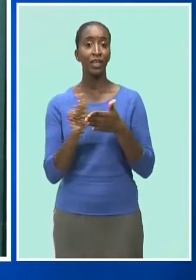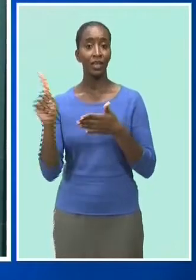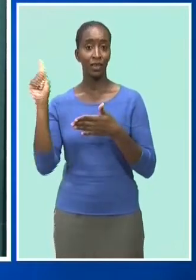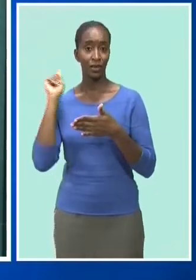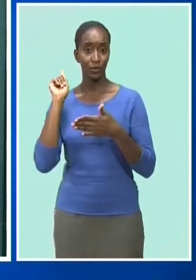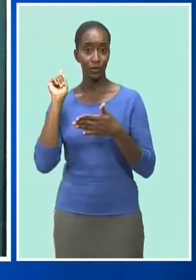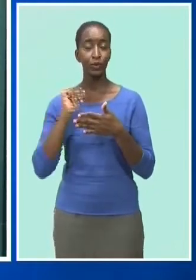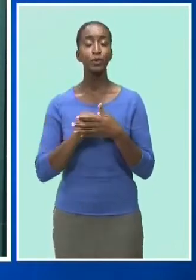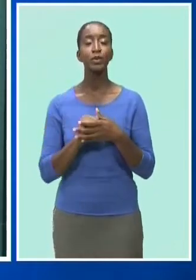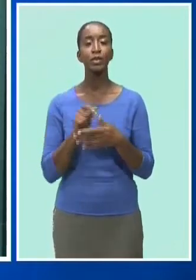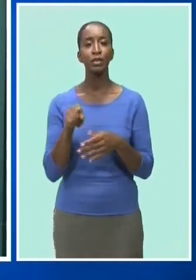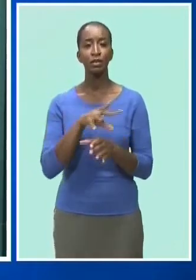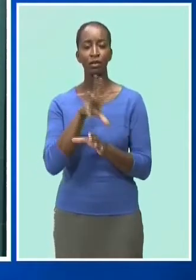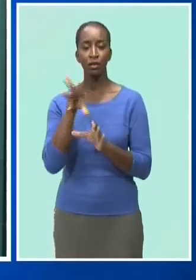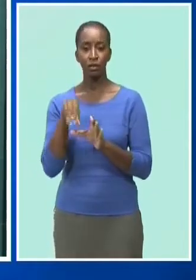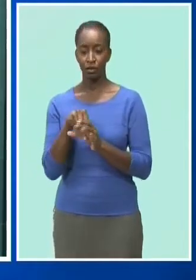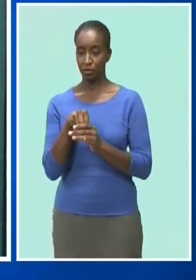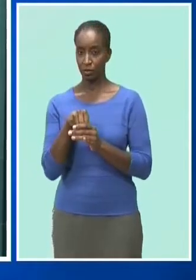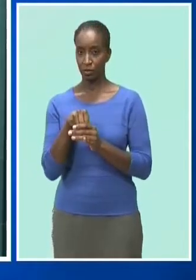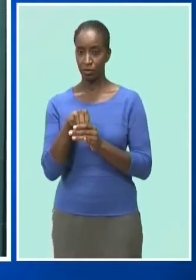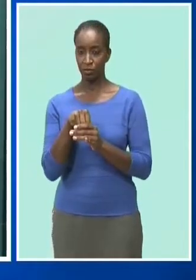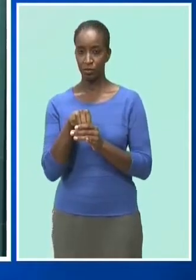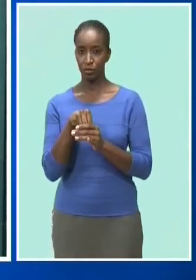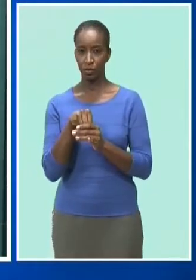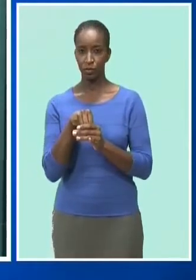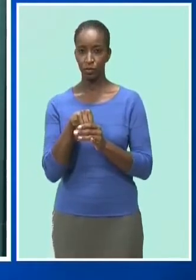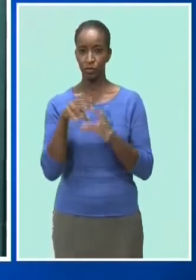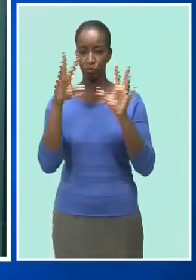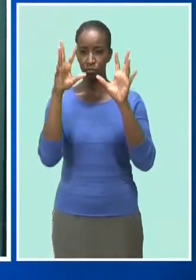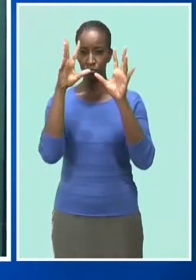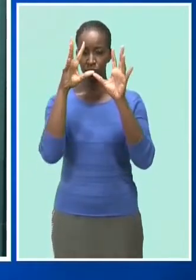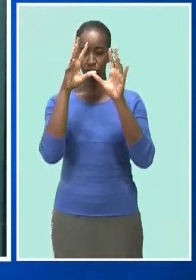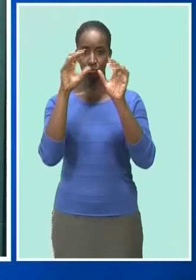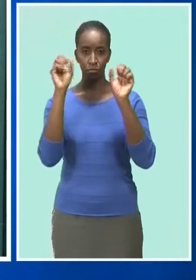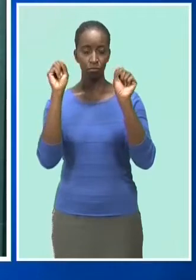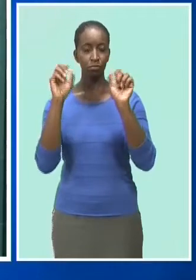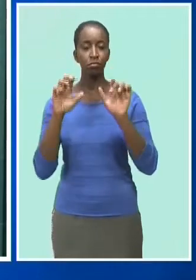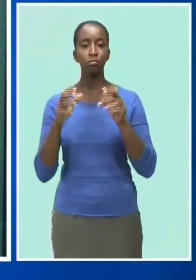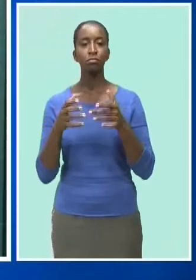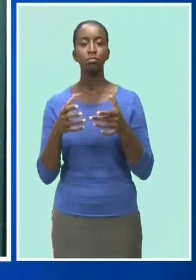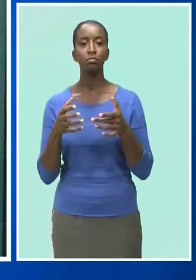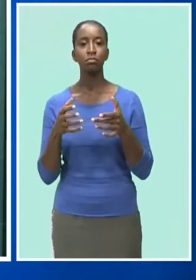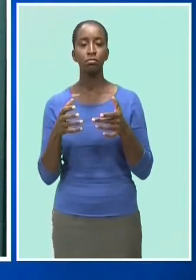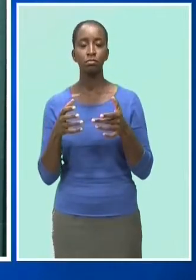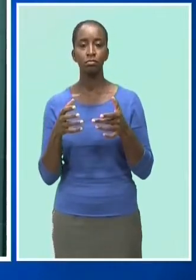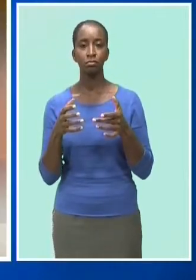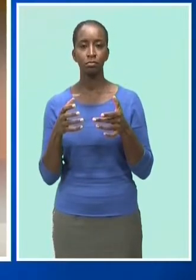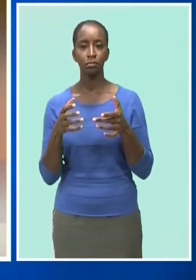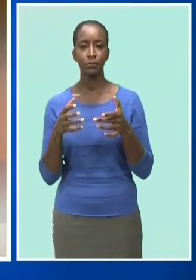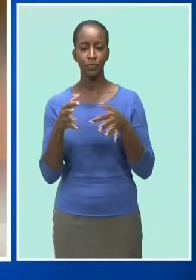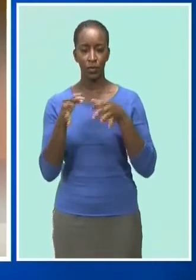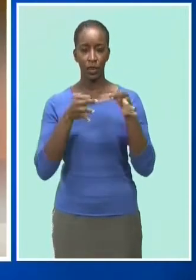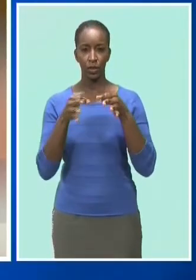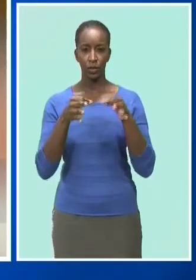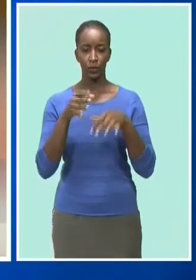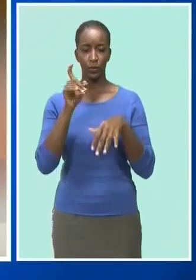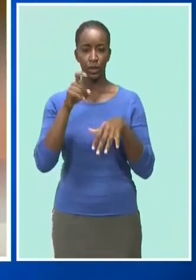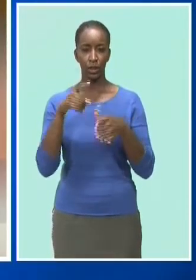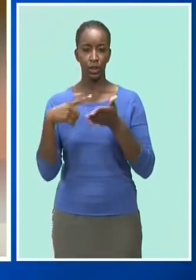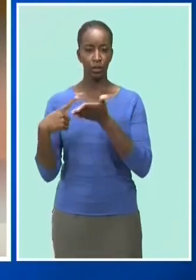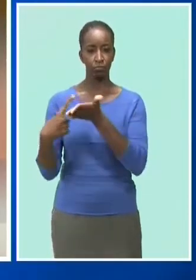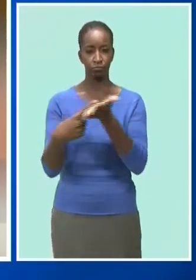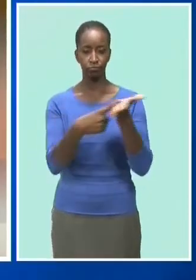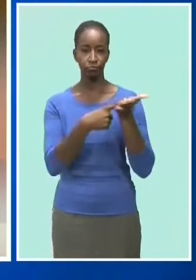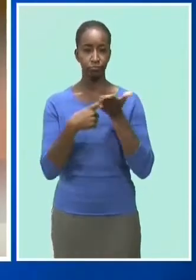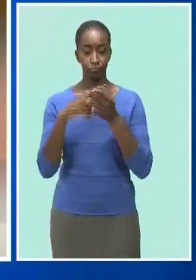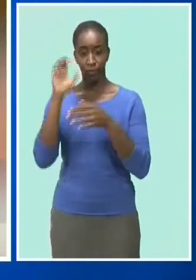of the Presidency, Joseph Harmon, stated that the matter of salary increases is one that will have to be deliberated on between the government and the Guyana